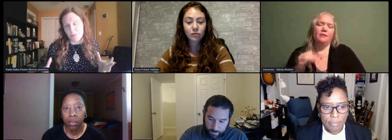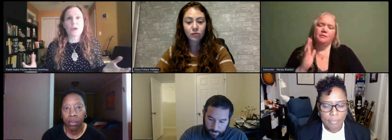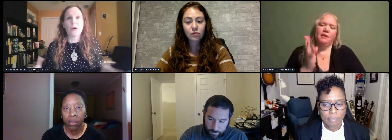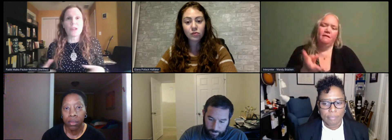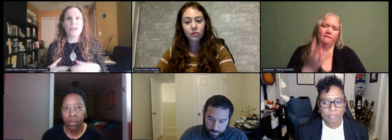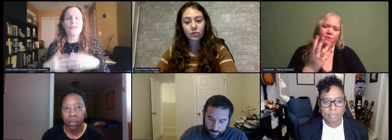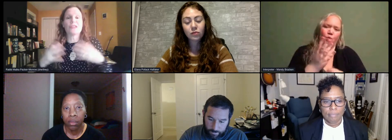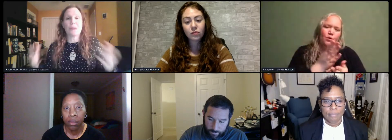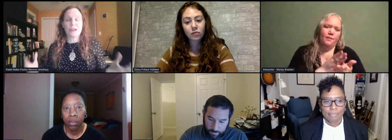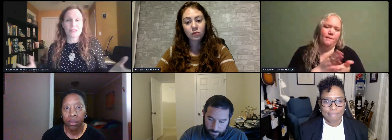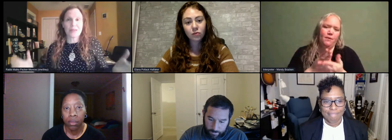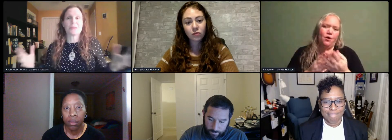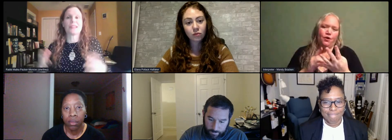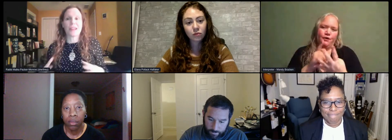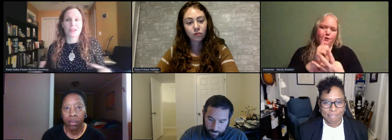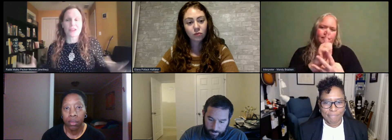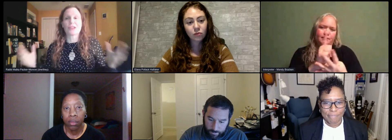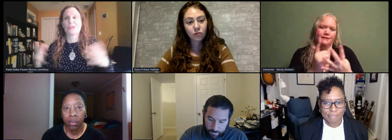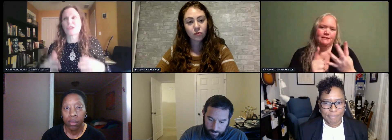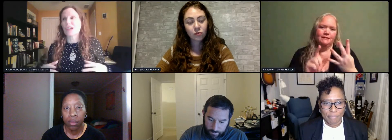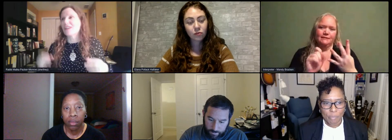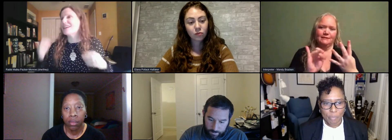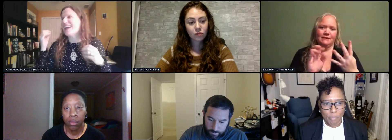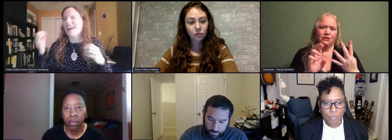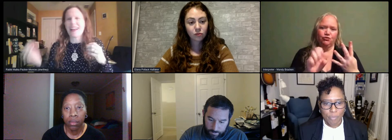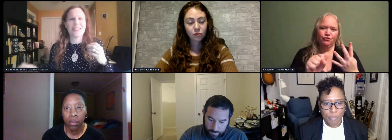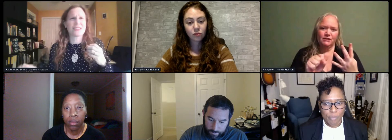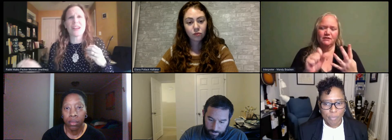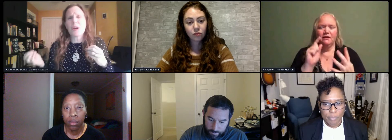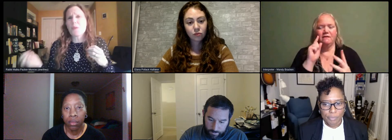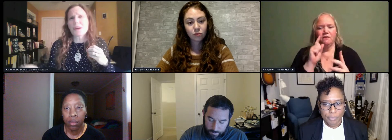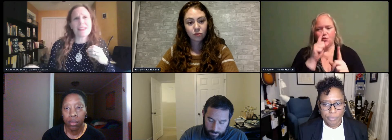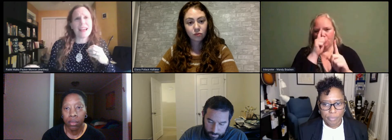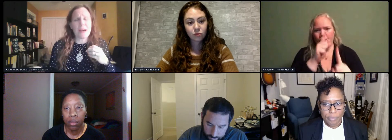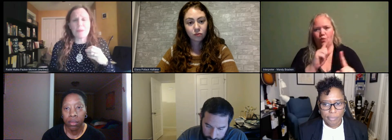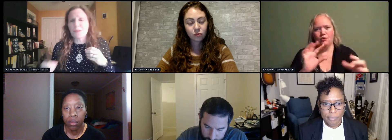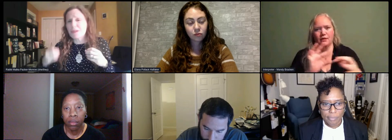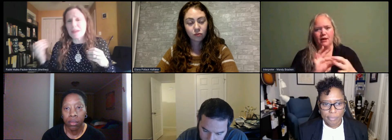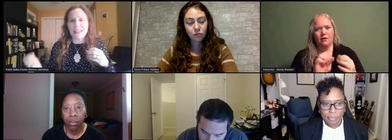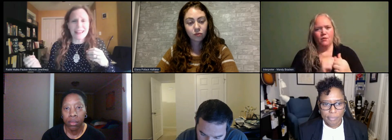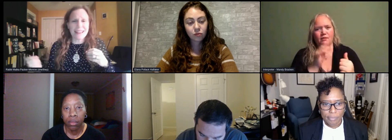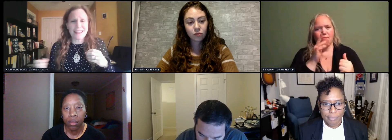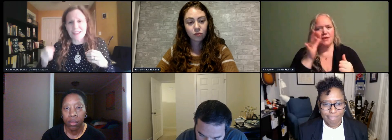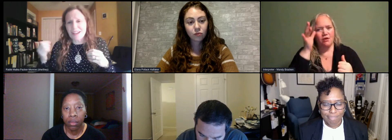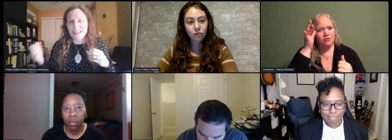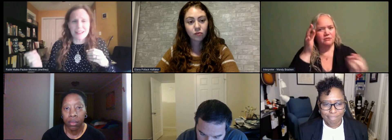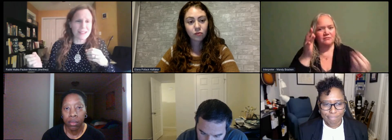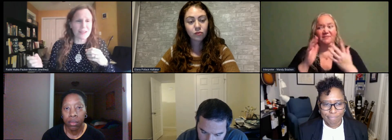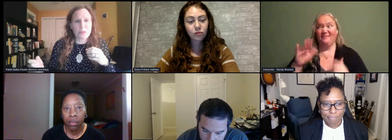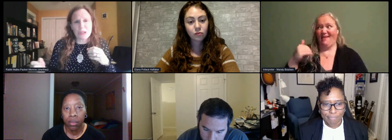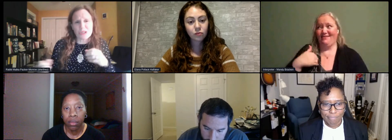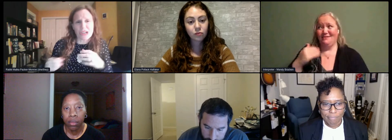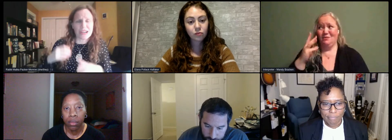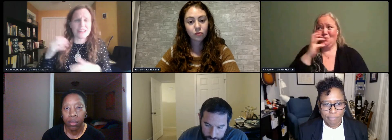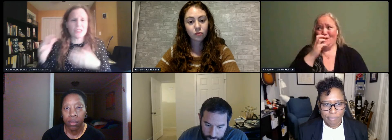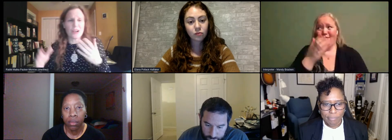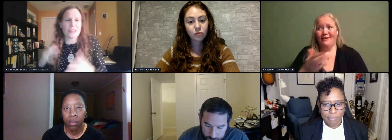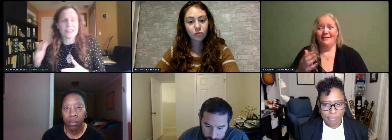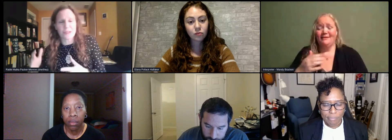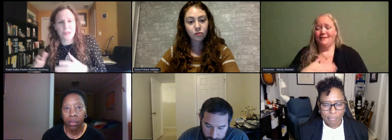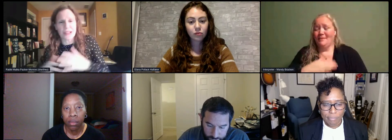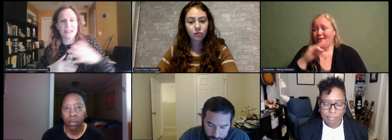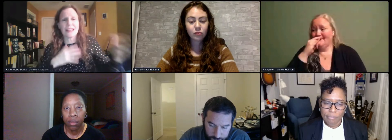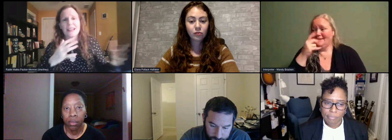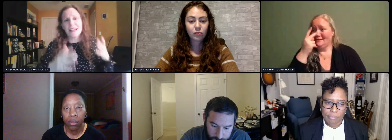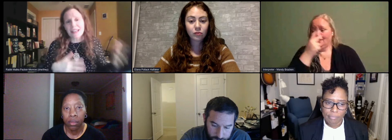parents coming together and really reaching out, like, hey, I had this weird thing happen with my kid. They saw a kid in a wheelchair and they didn't know how to deal with it. Like, can you